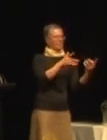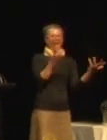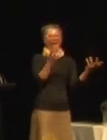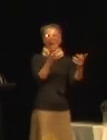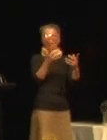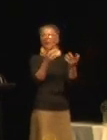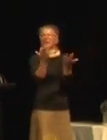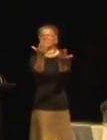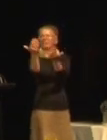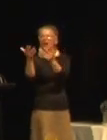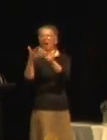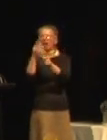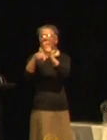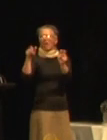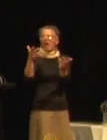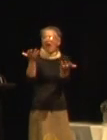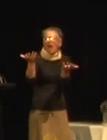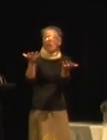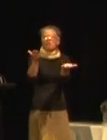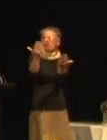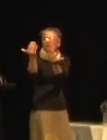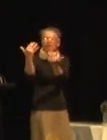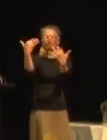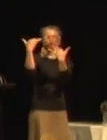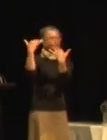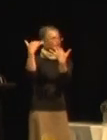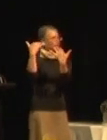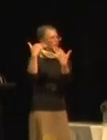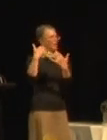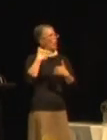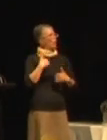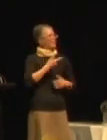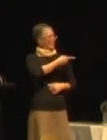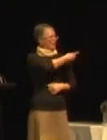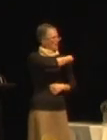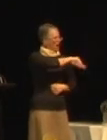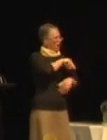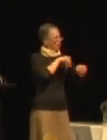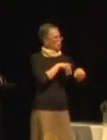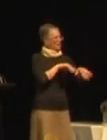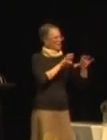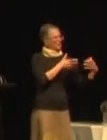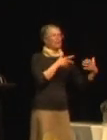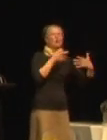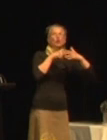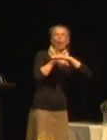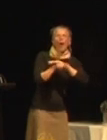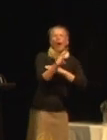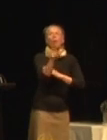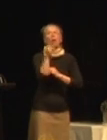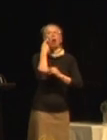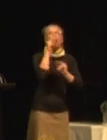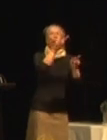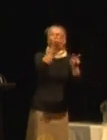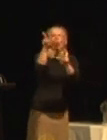its own audience like a precious thing from scratch. We need to go out there and find the audience that's already there doing this work. So